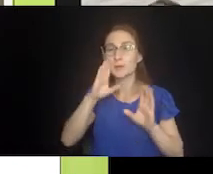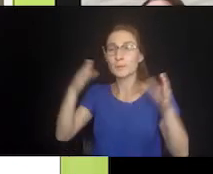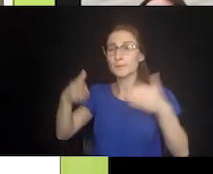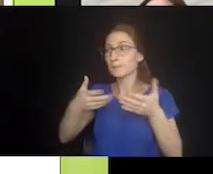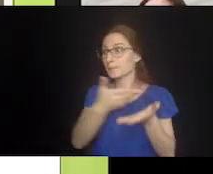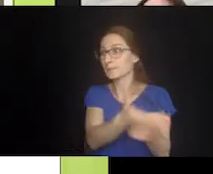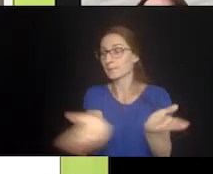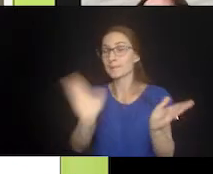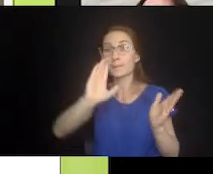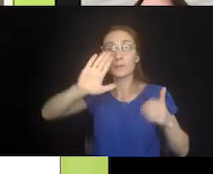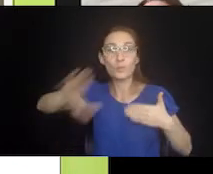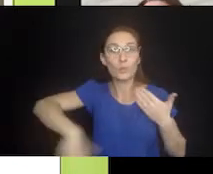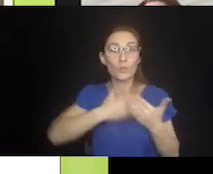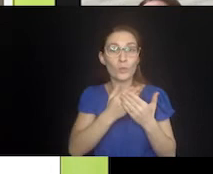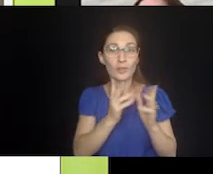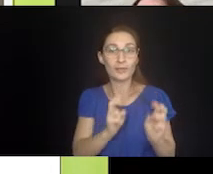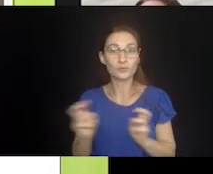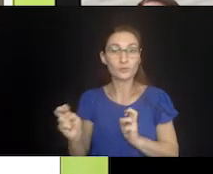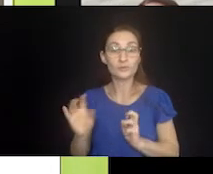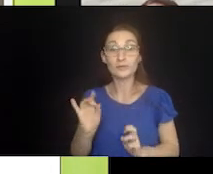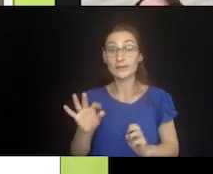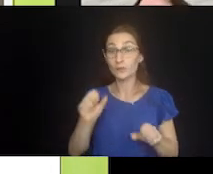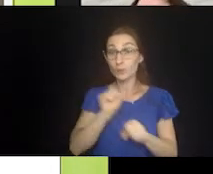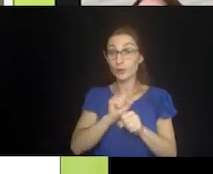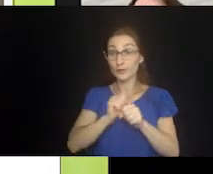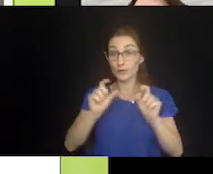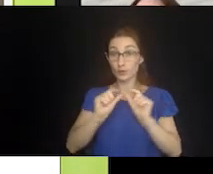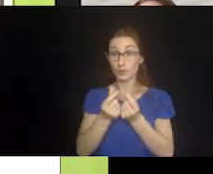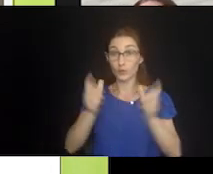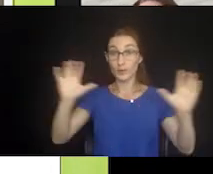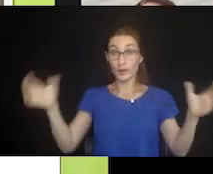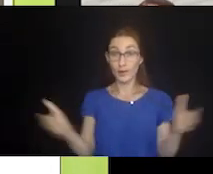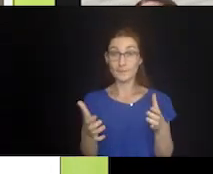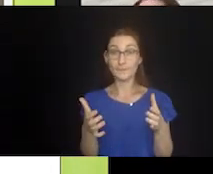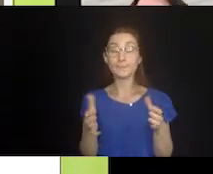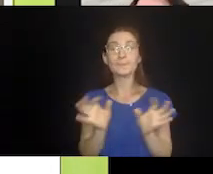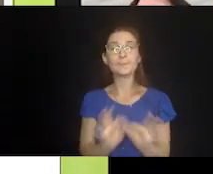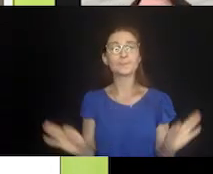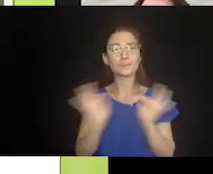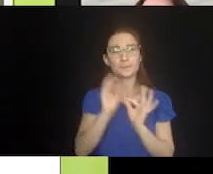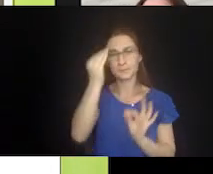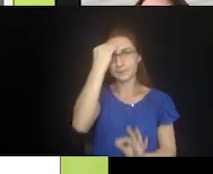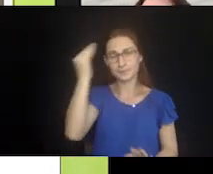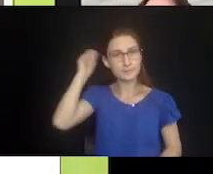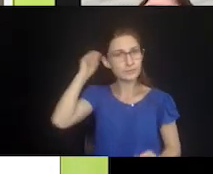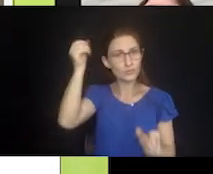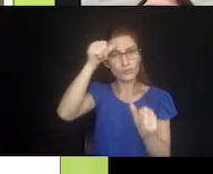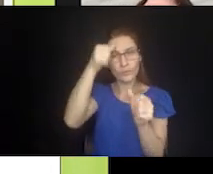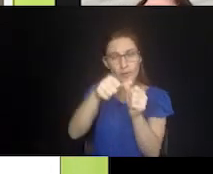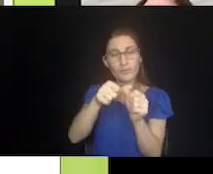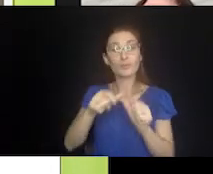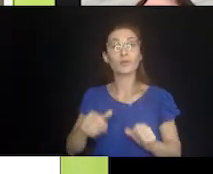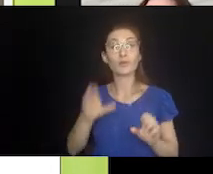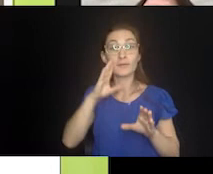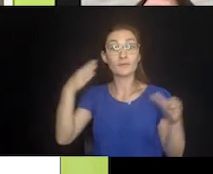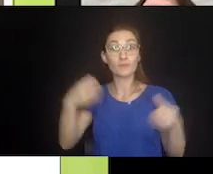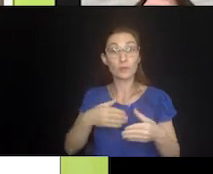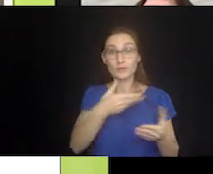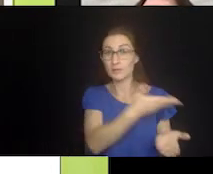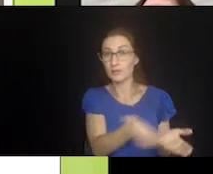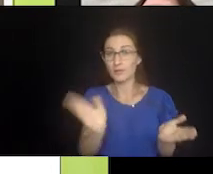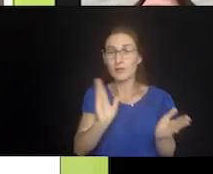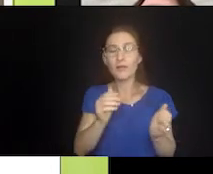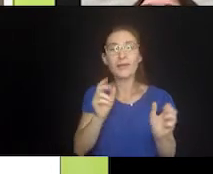that you forget about the issues of everyone as a whole. When you're working in a group, it's important to remember that